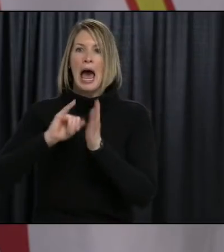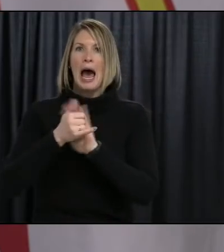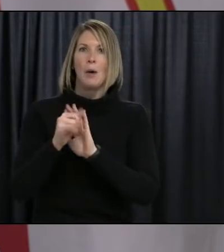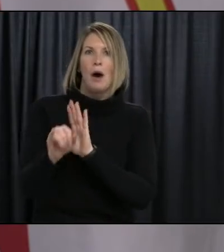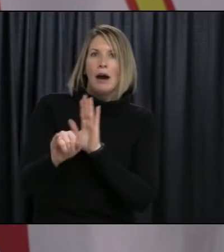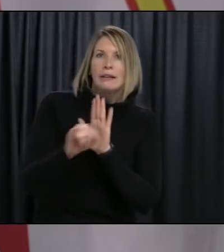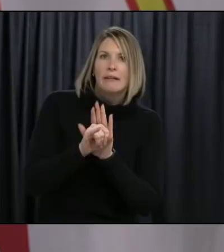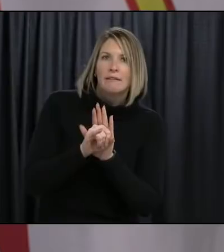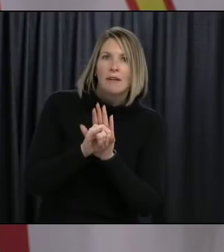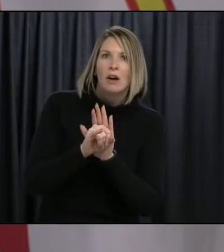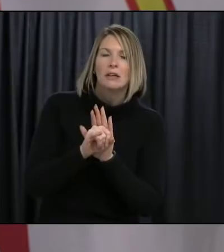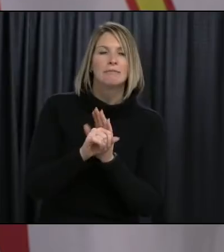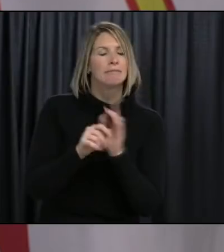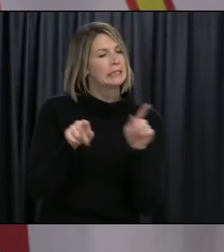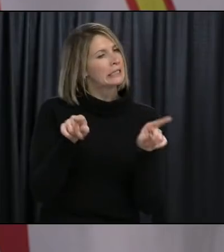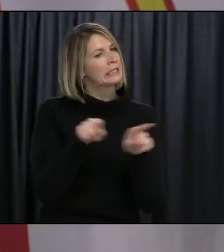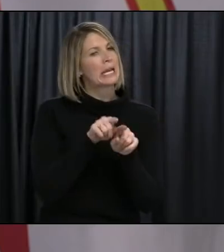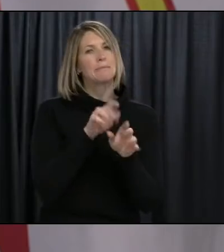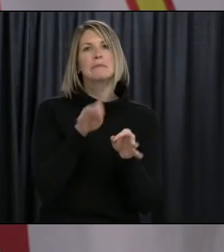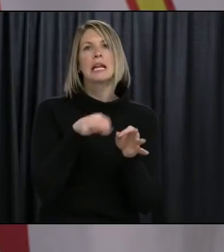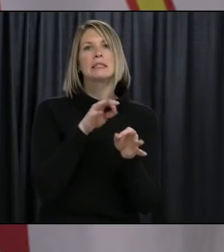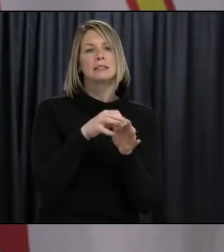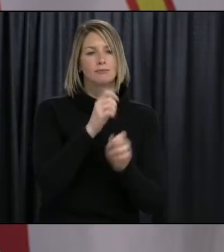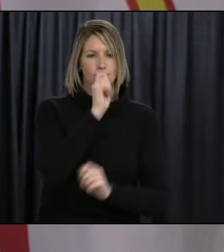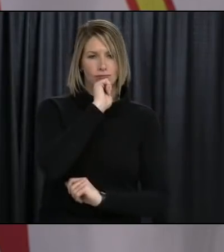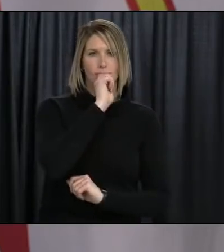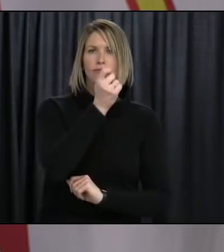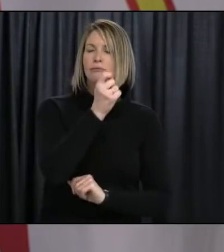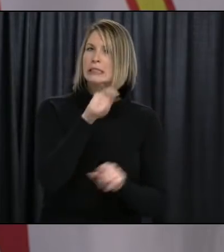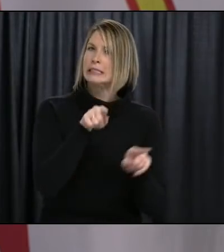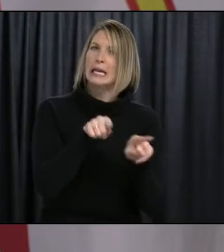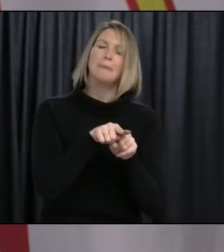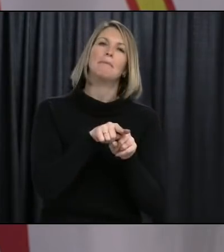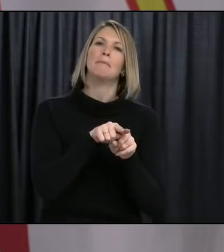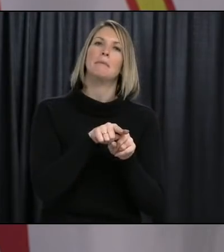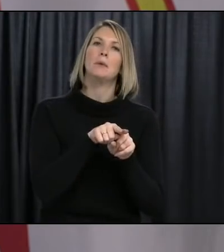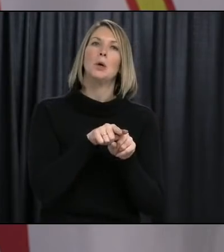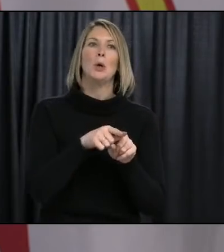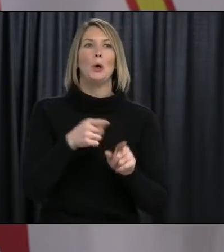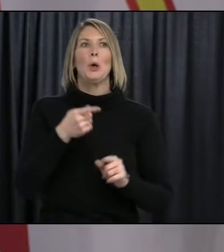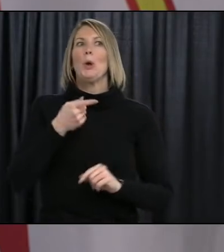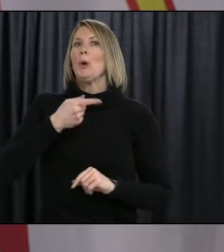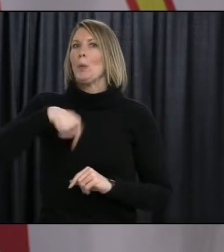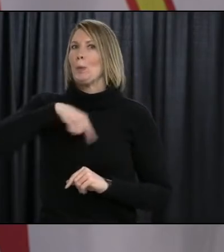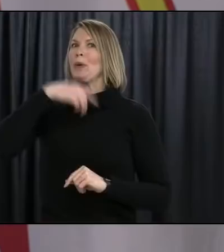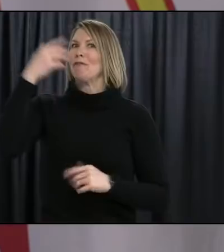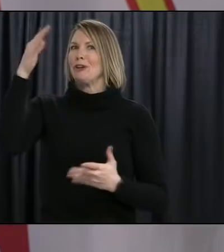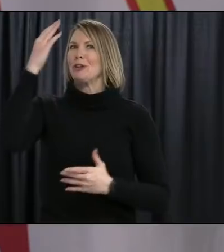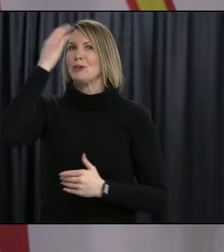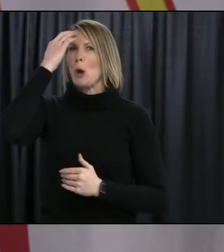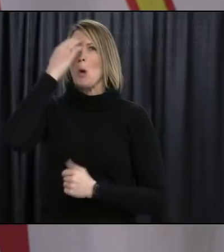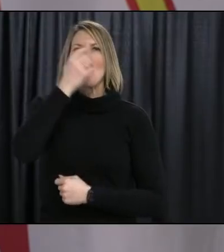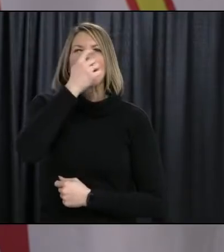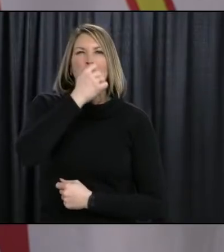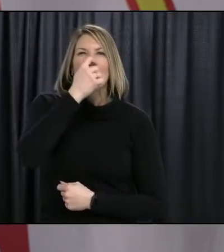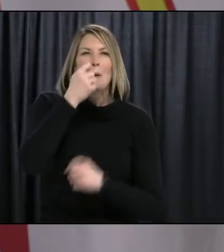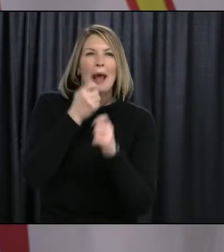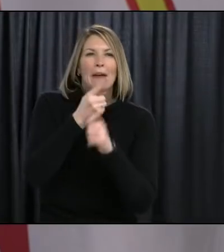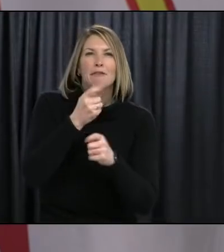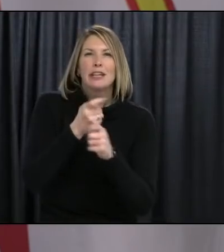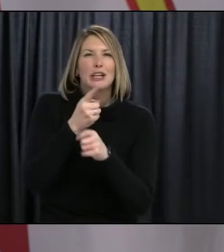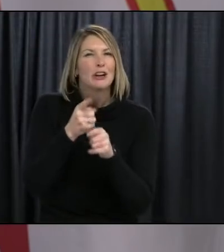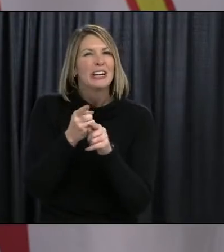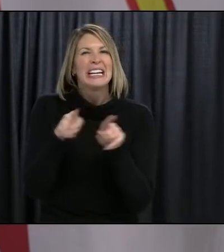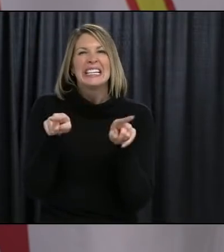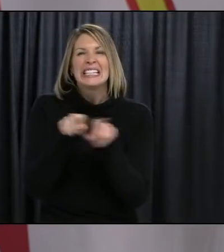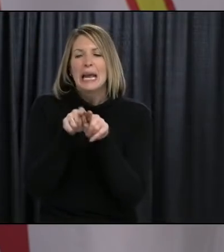testing methods. So, obviously this is not surprising. Viruses can mutate, and